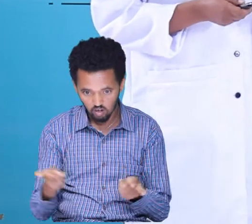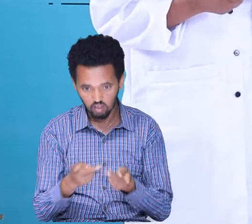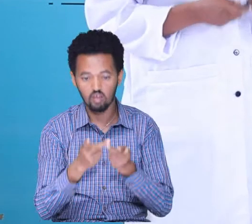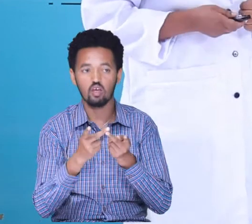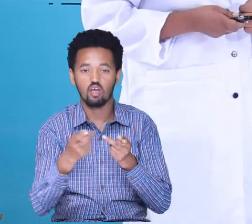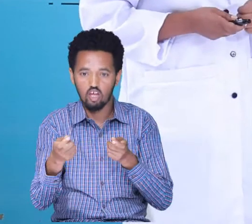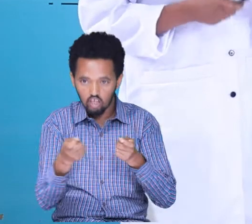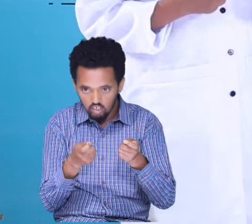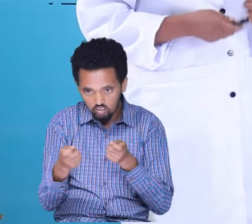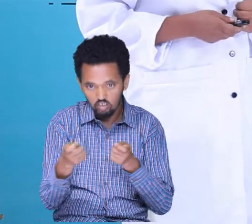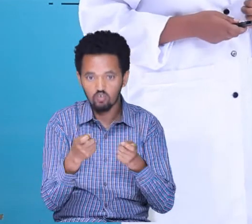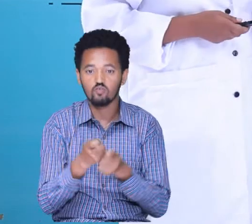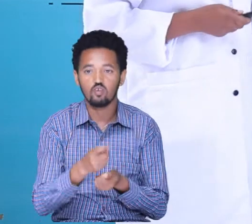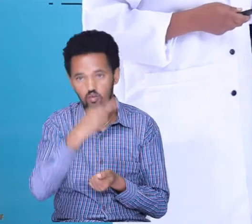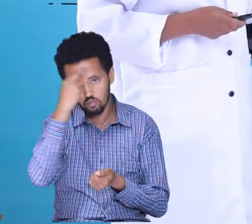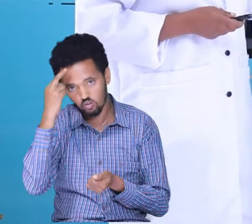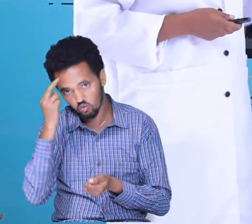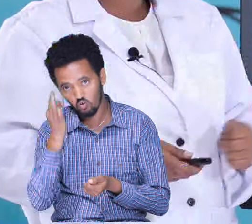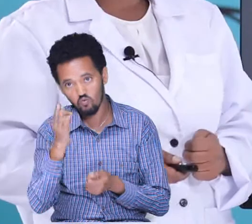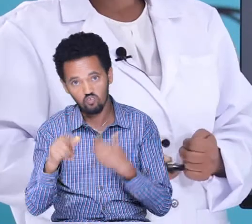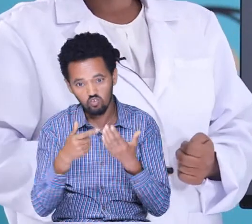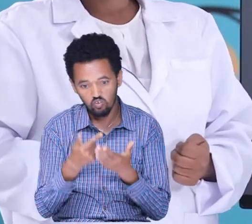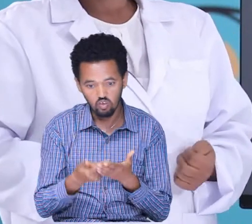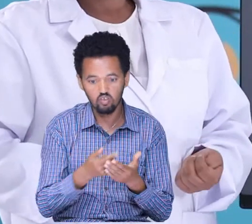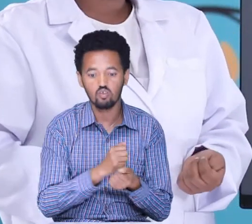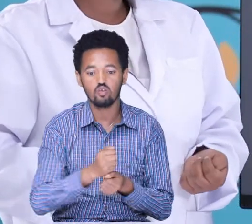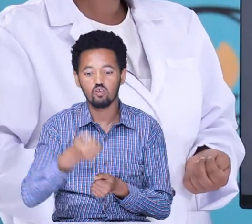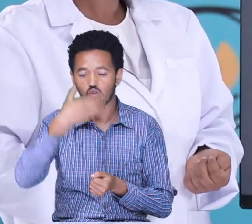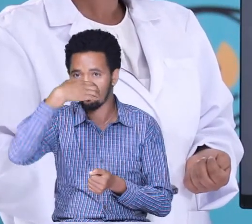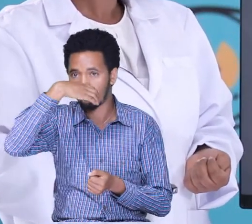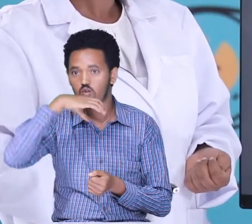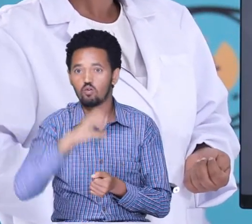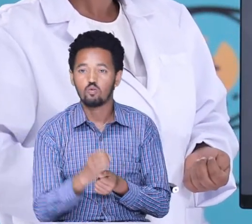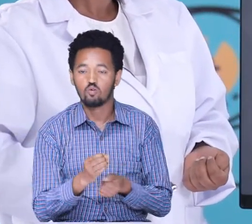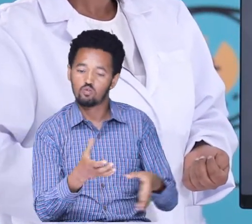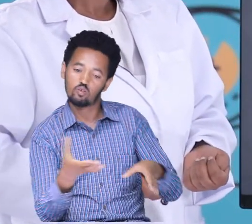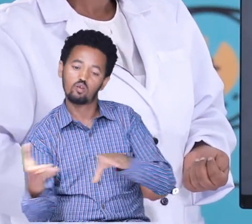receive rainfall because of this warm ocean current.